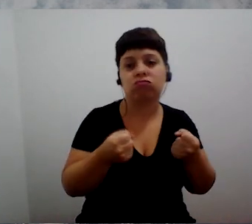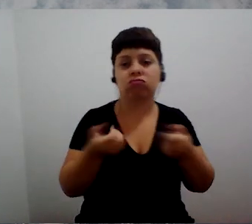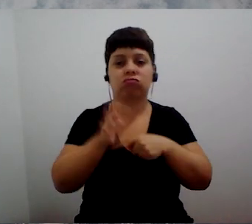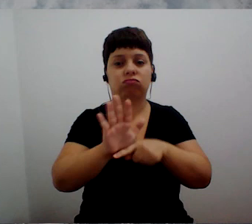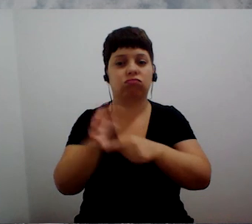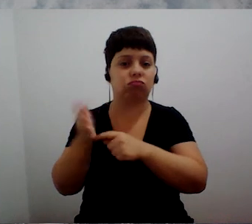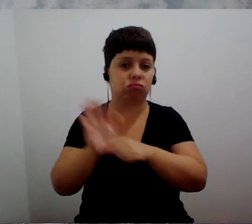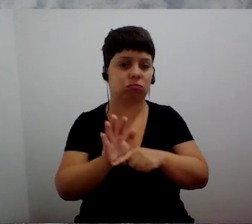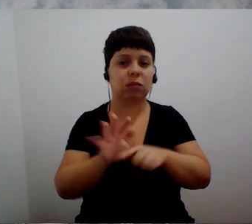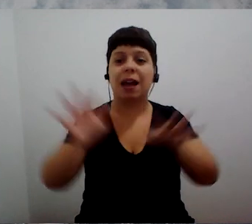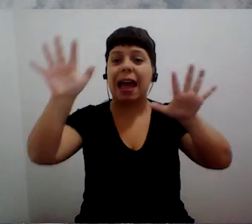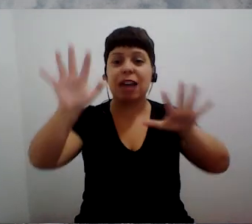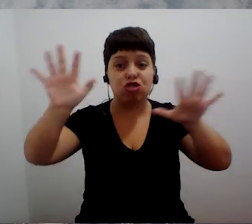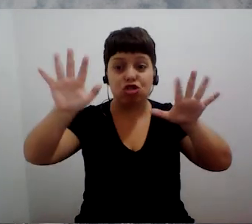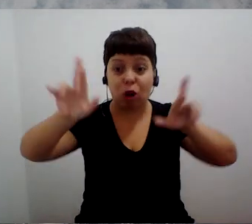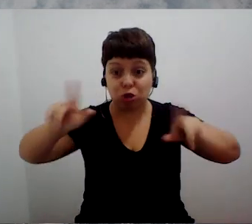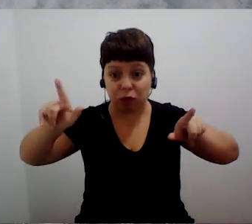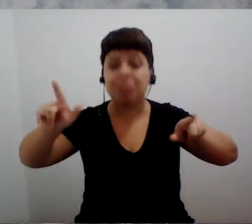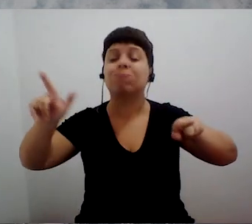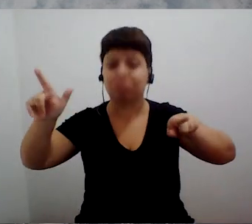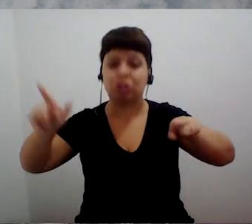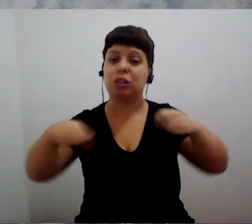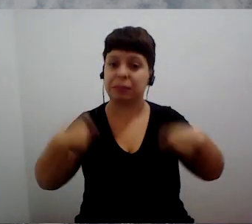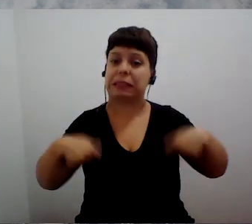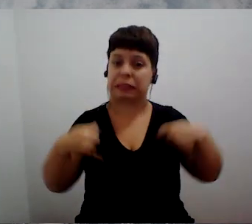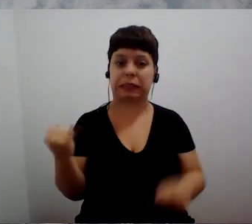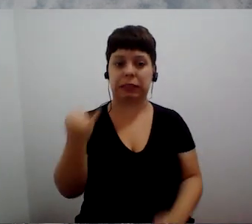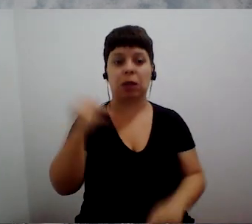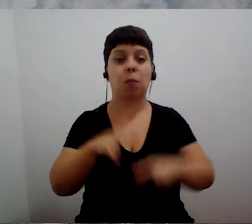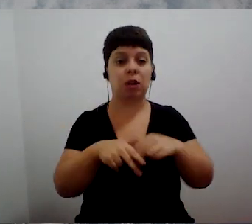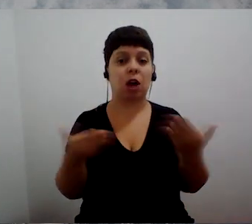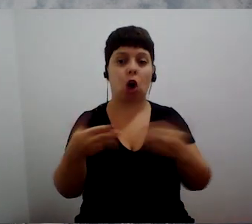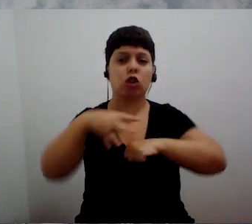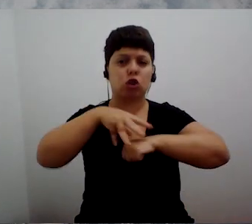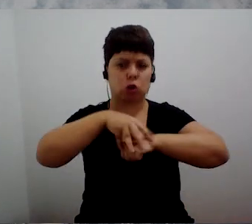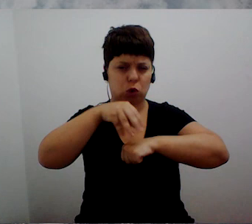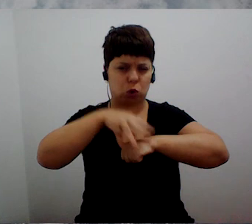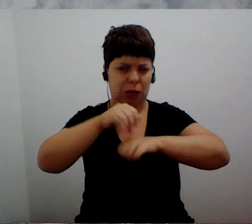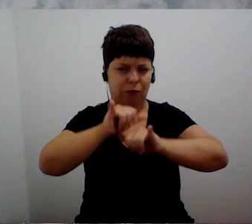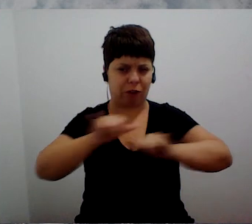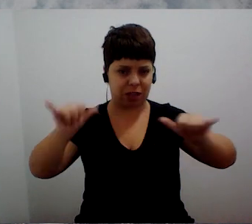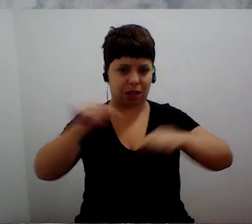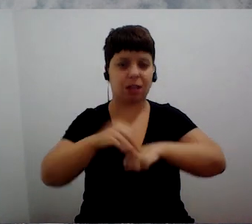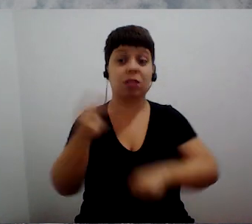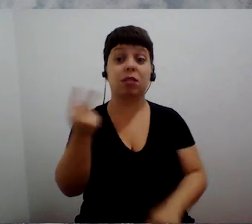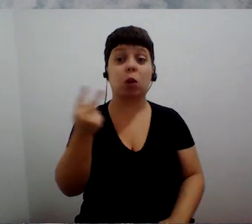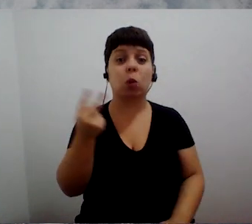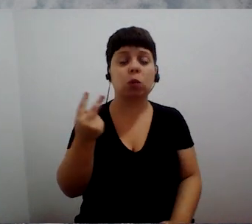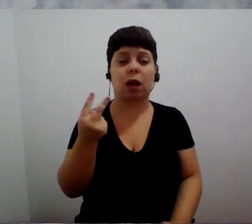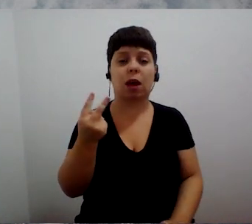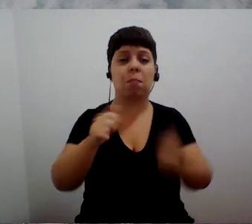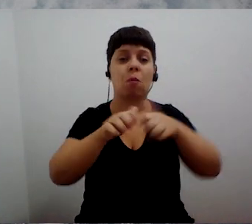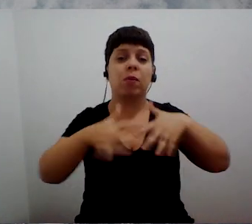between different regions. So I would also like to announce that Sweden will host the second Marine Regions Forum